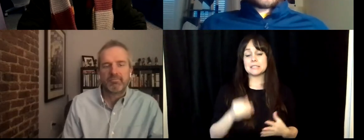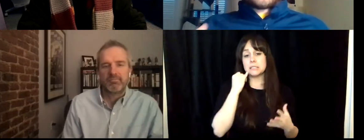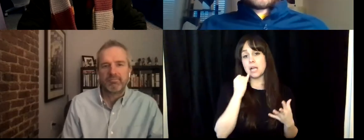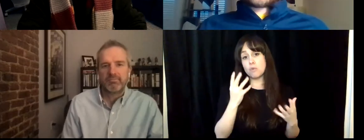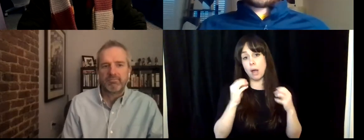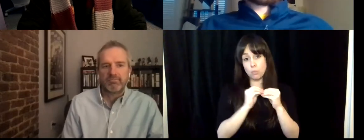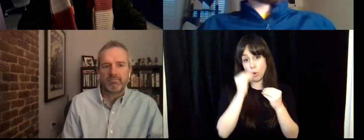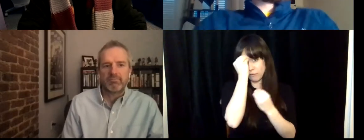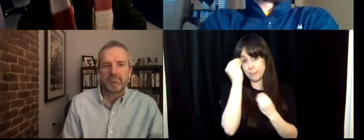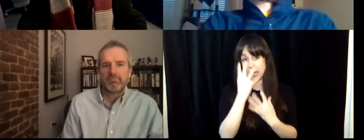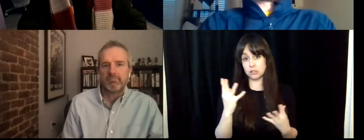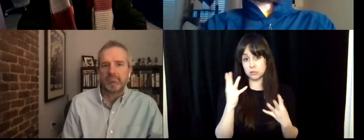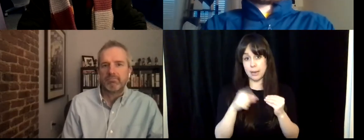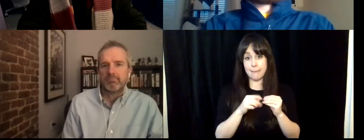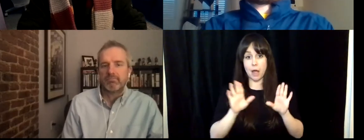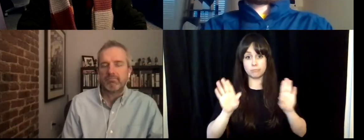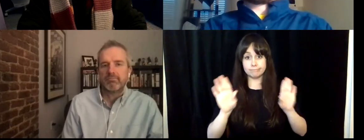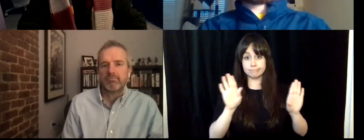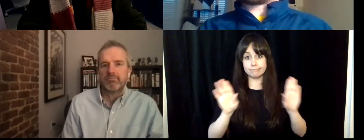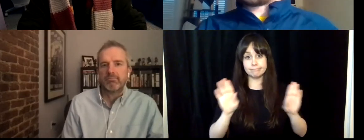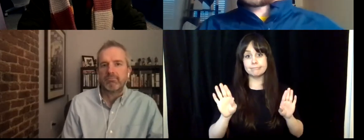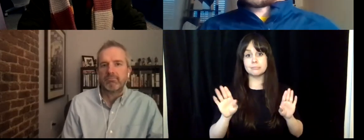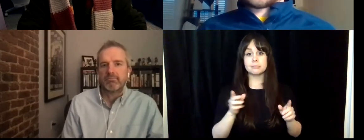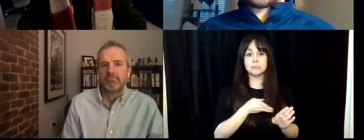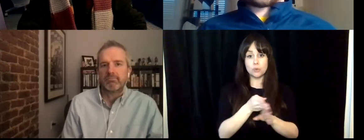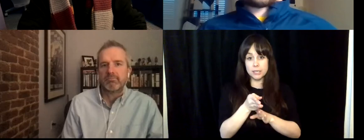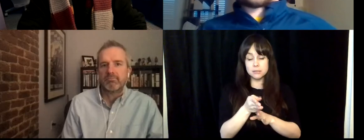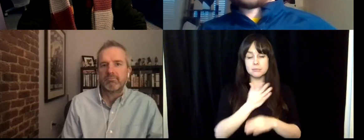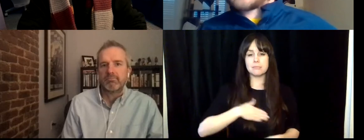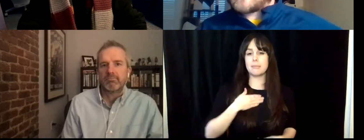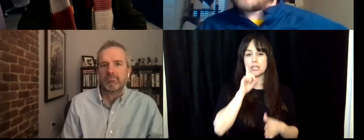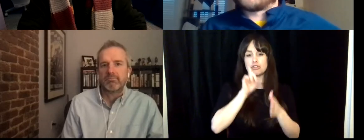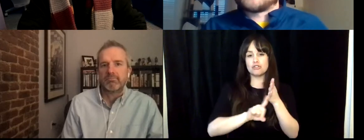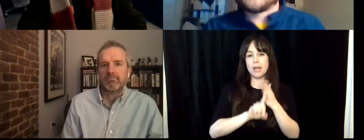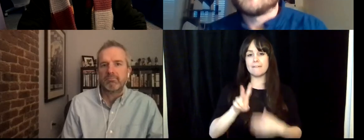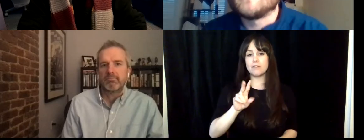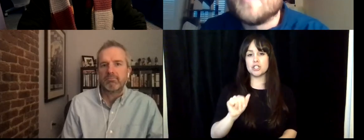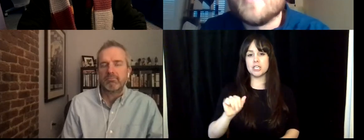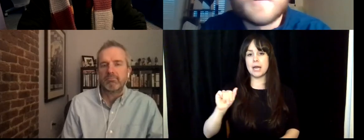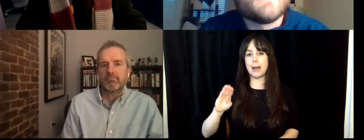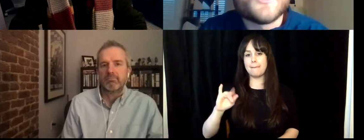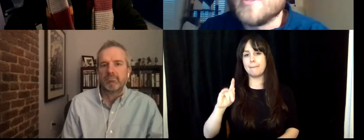information on these careers and just careers generally, please visit the Virginia Ability website at